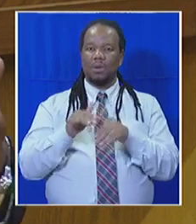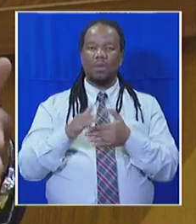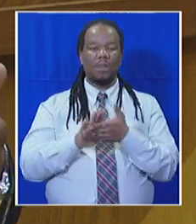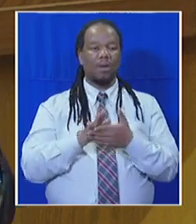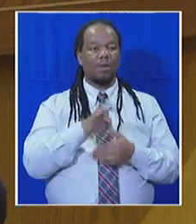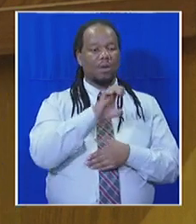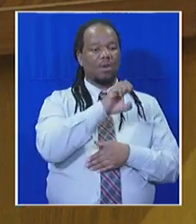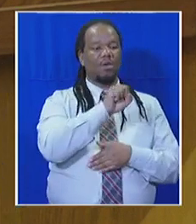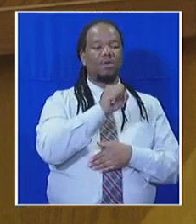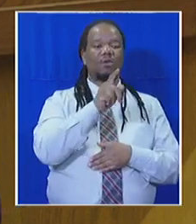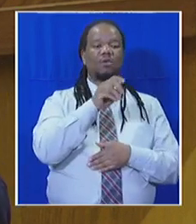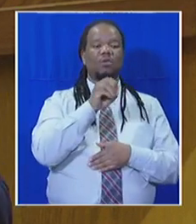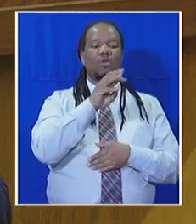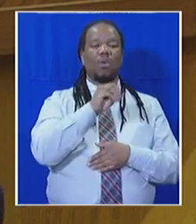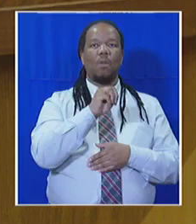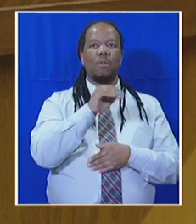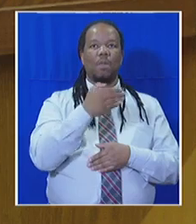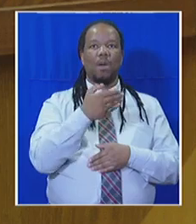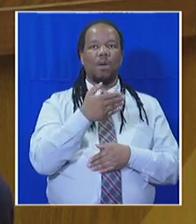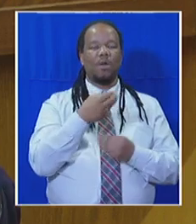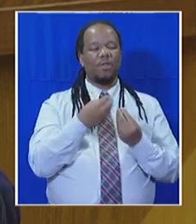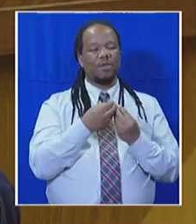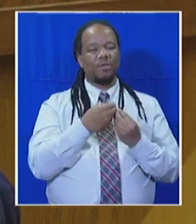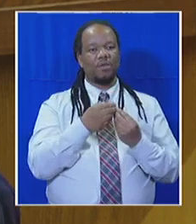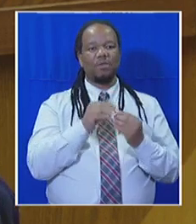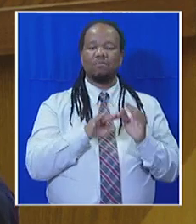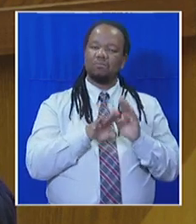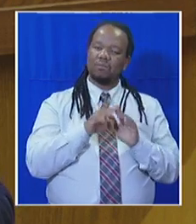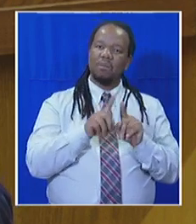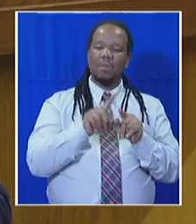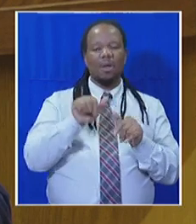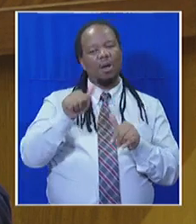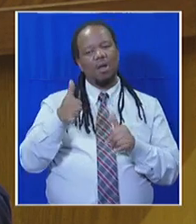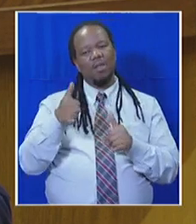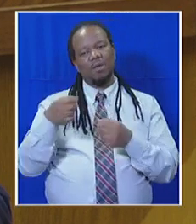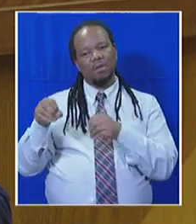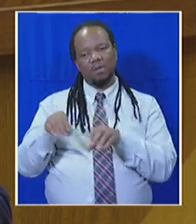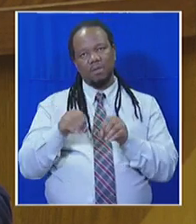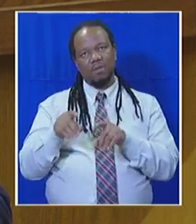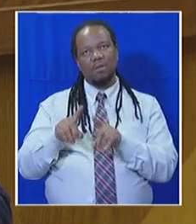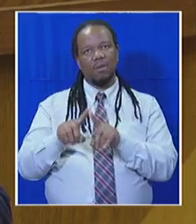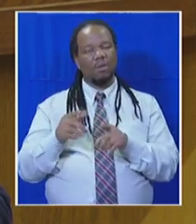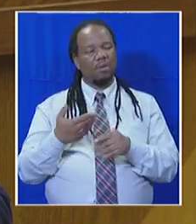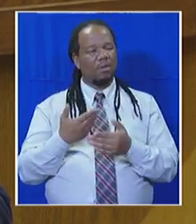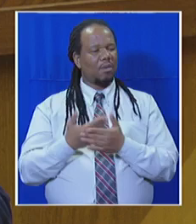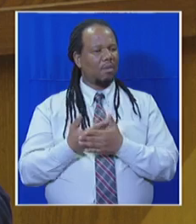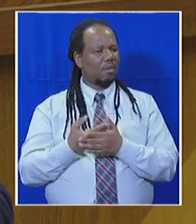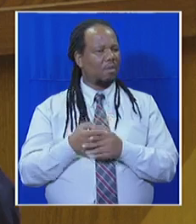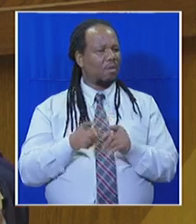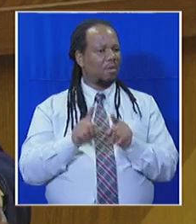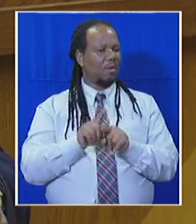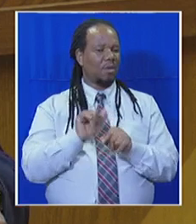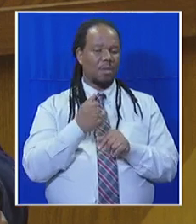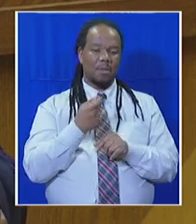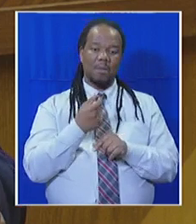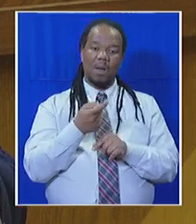ingathi uzebantu inoqhwala ngendlela eliyaphakama, but the rest of them aren't doing well. And it means ukuthi khange sifumane kwa value for money ngoku imali yethu